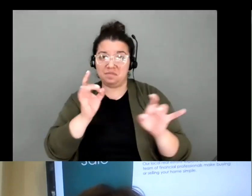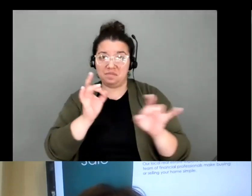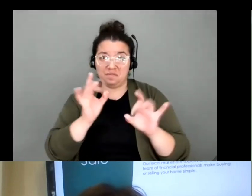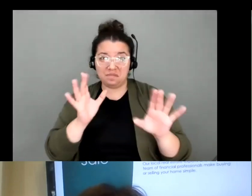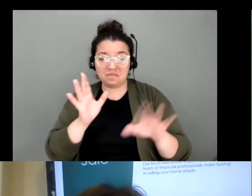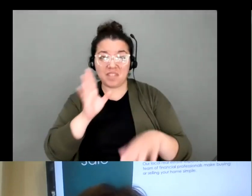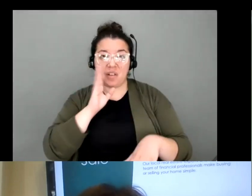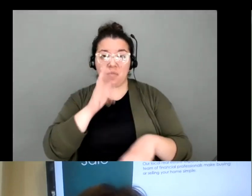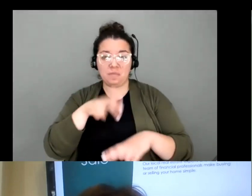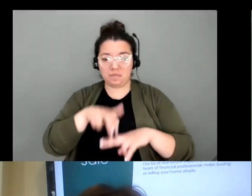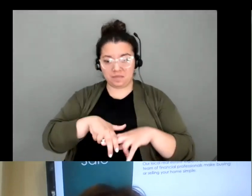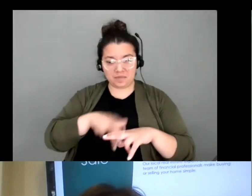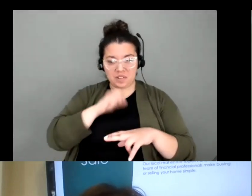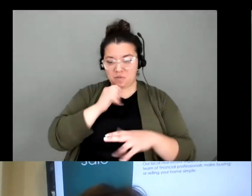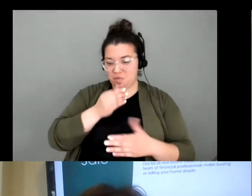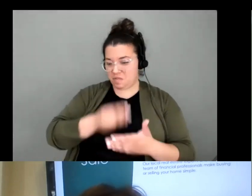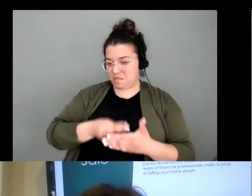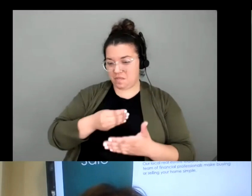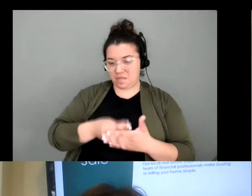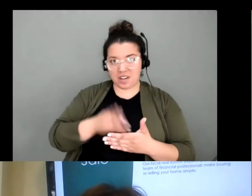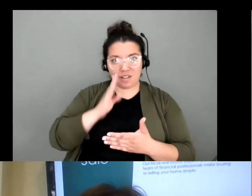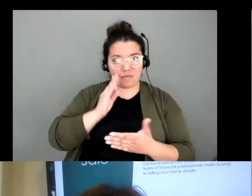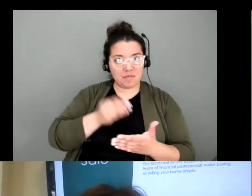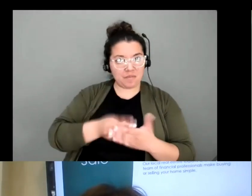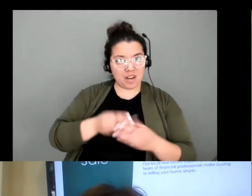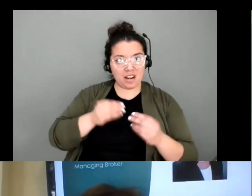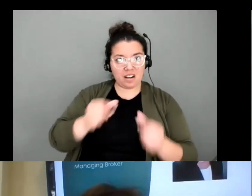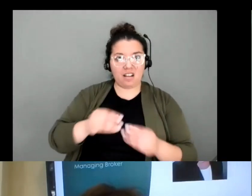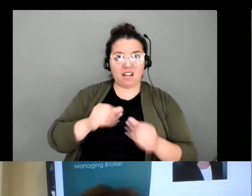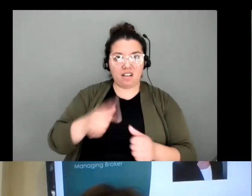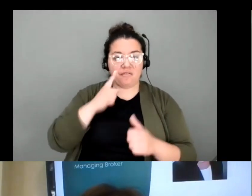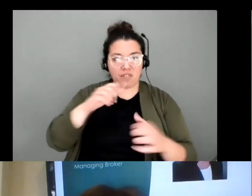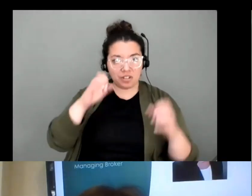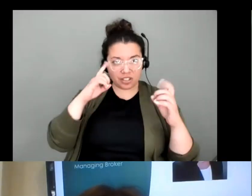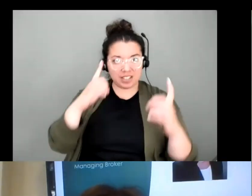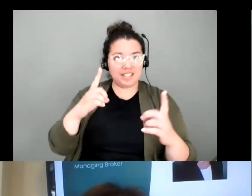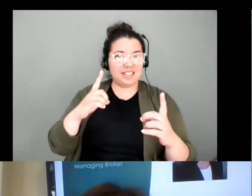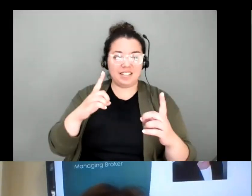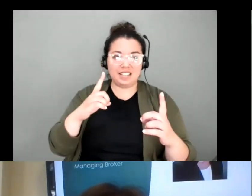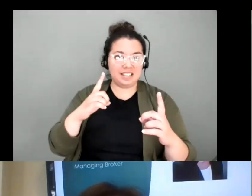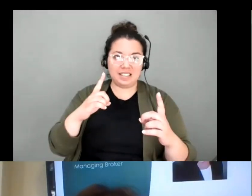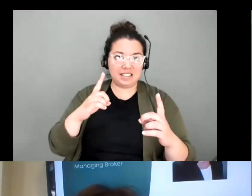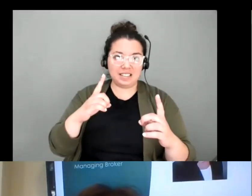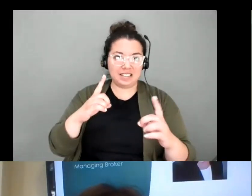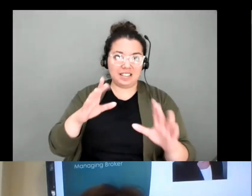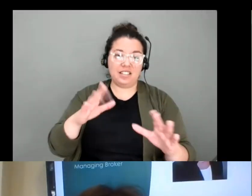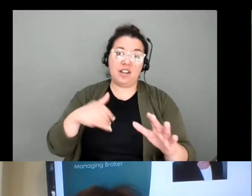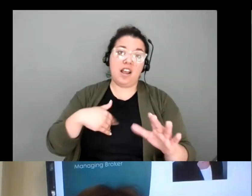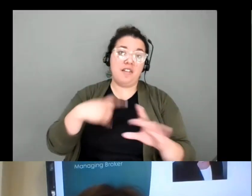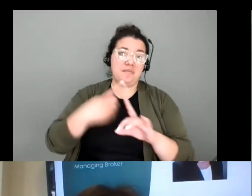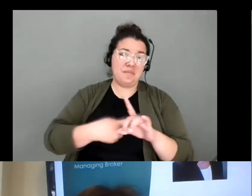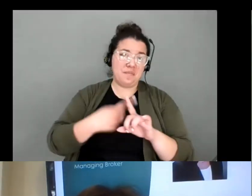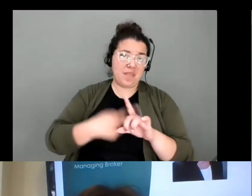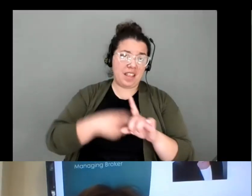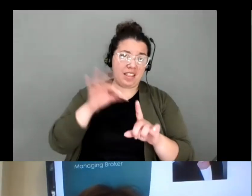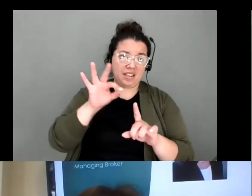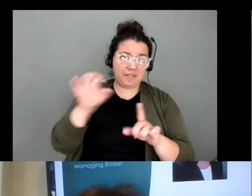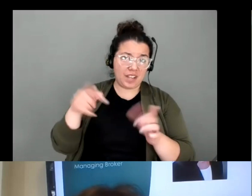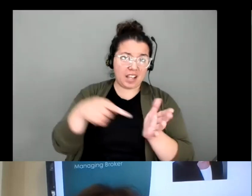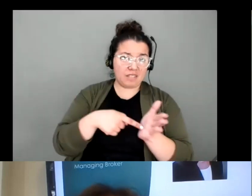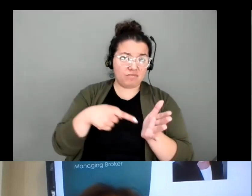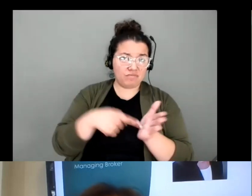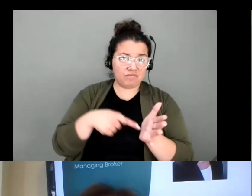and not make any money and spend money getting your education, and you've got monthly dues, you got fees you have to